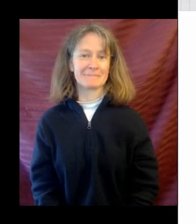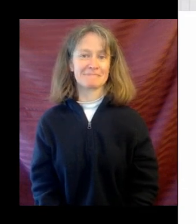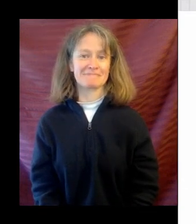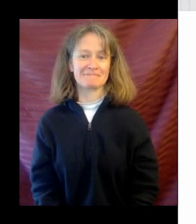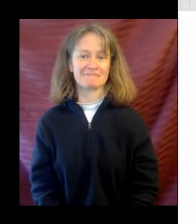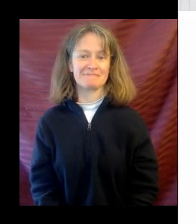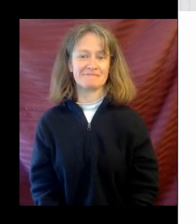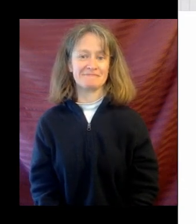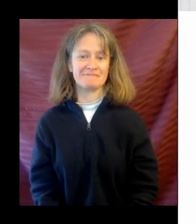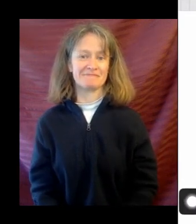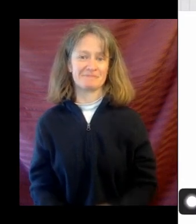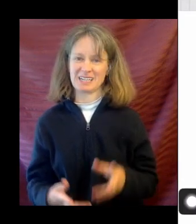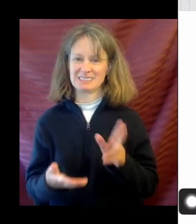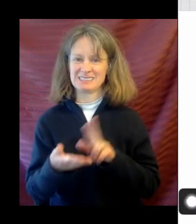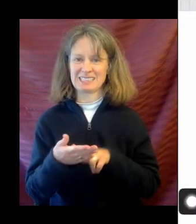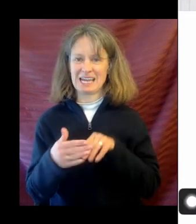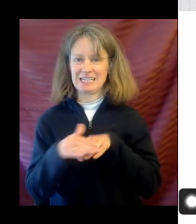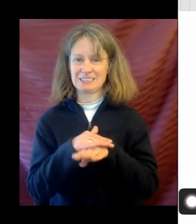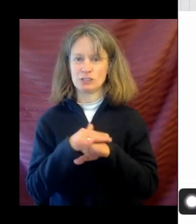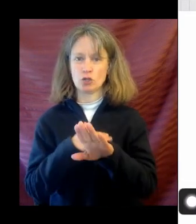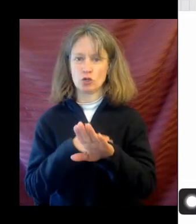Sign into your account.